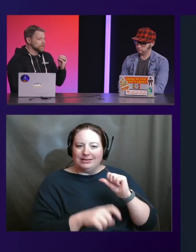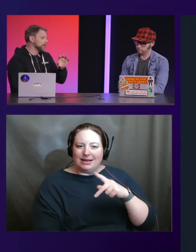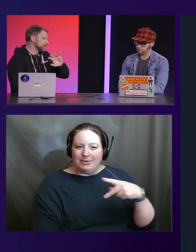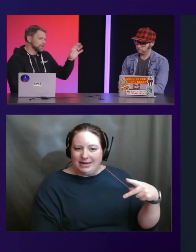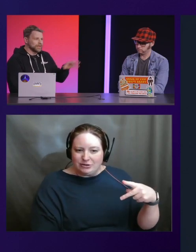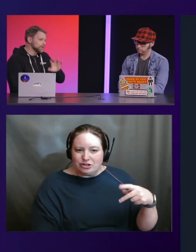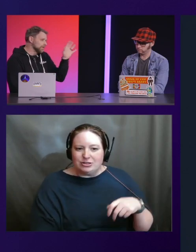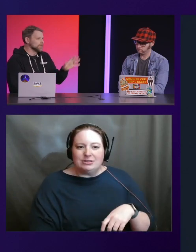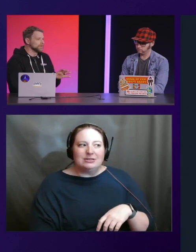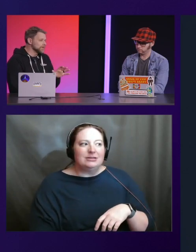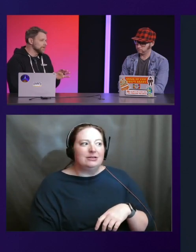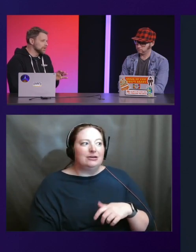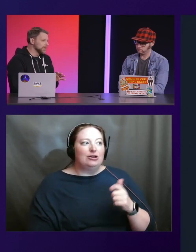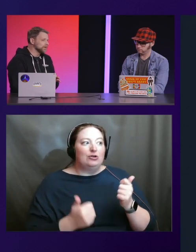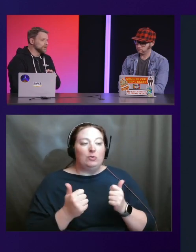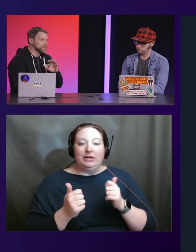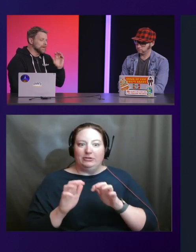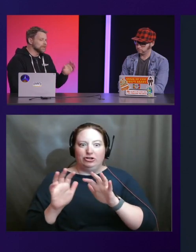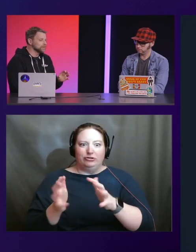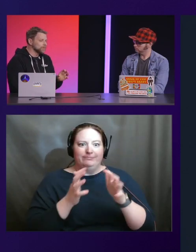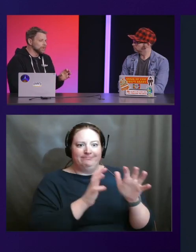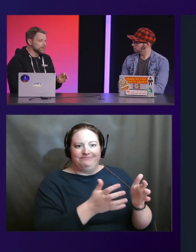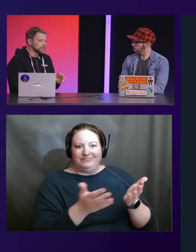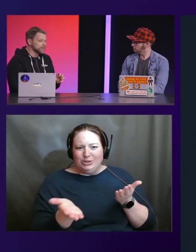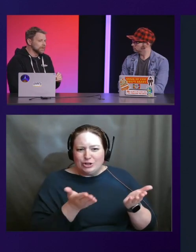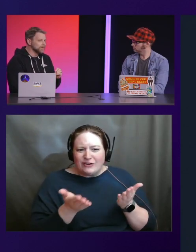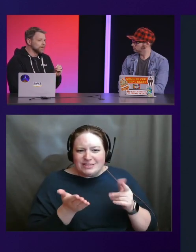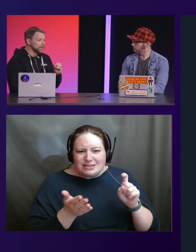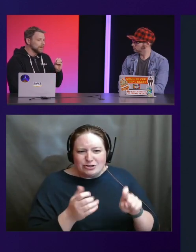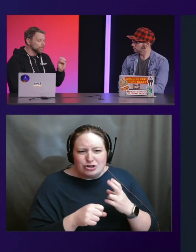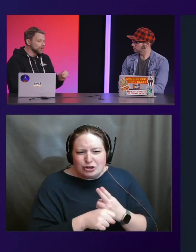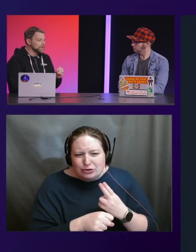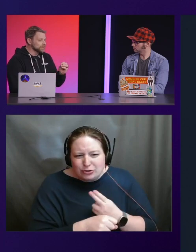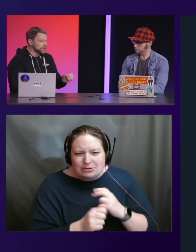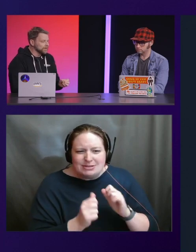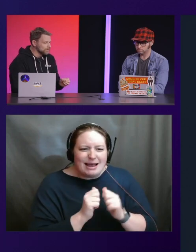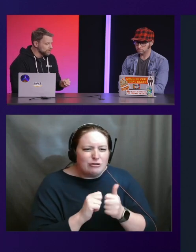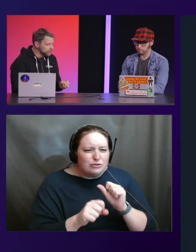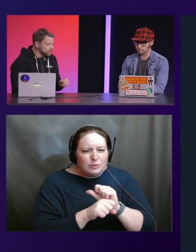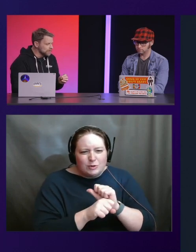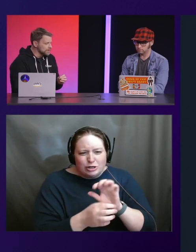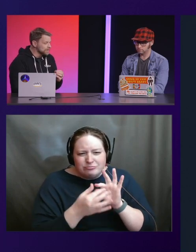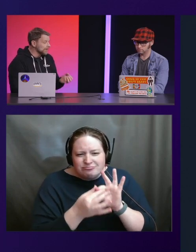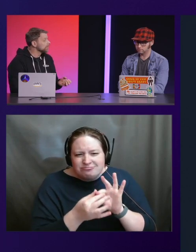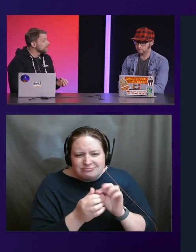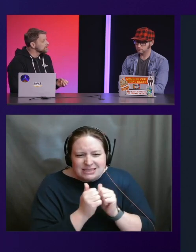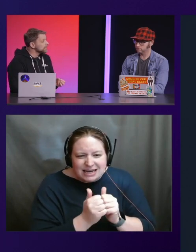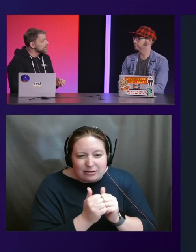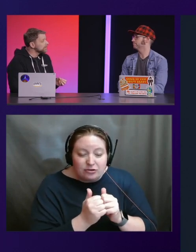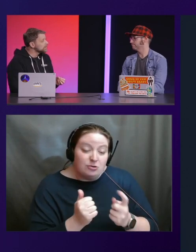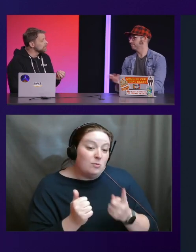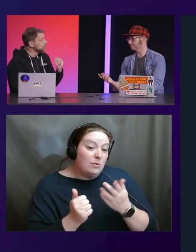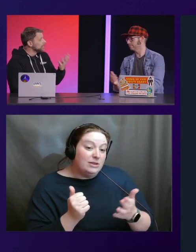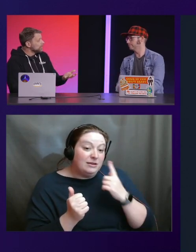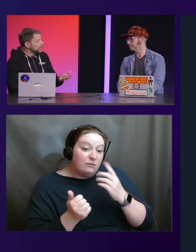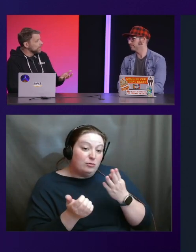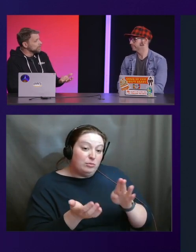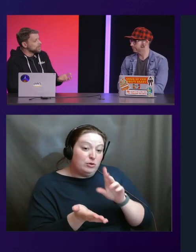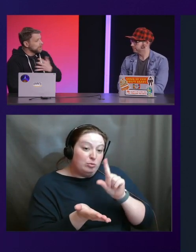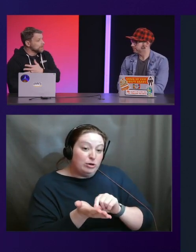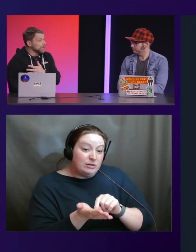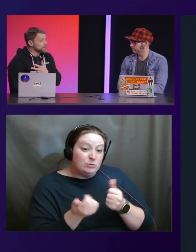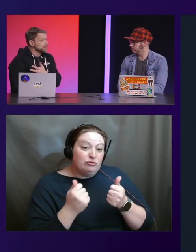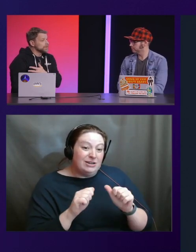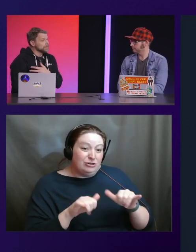which constellation of services should I use? How should we work on these together? And one of the things we're trying to do with blueprints is standardize a lot of that. So